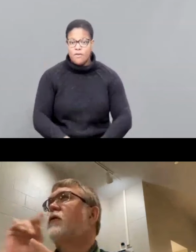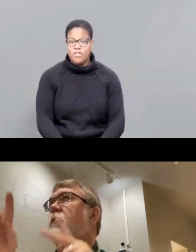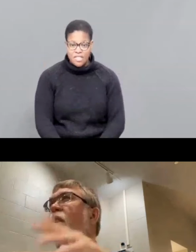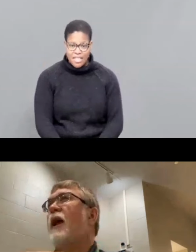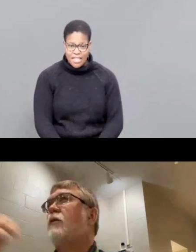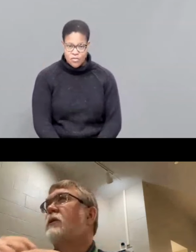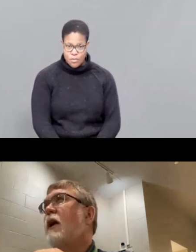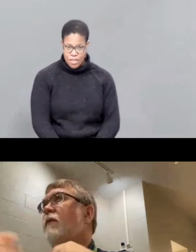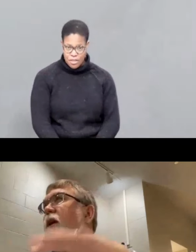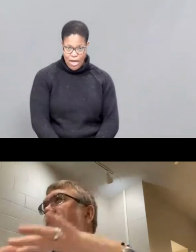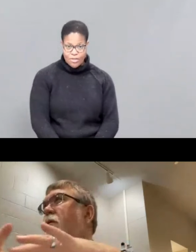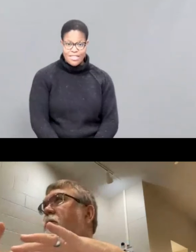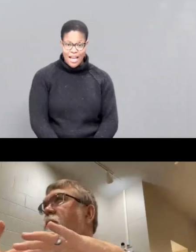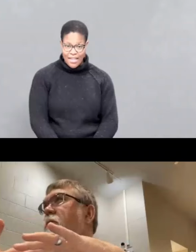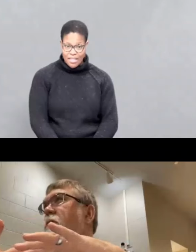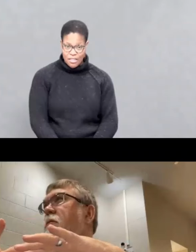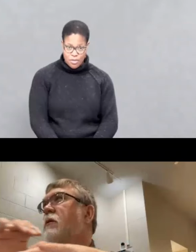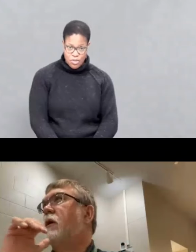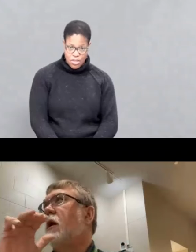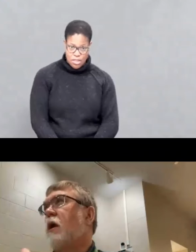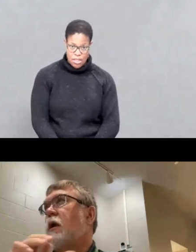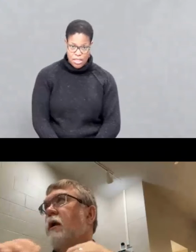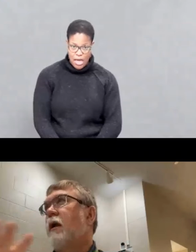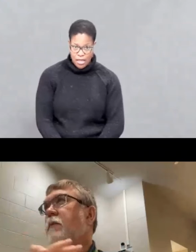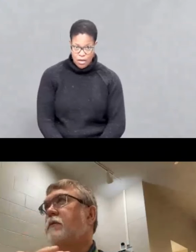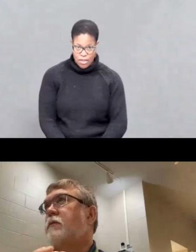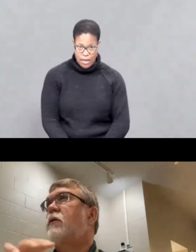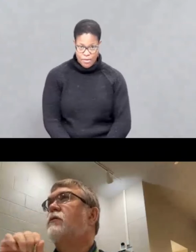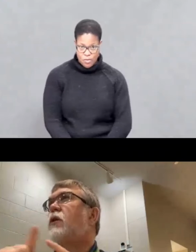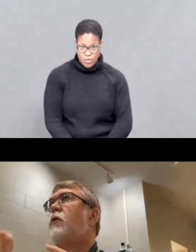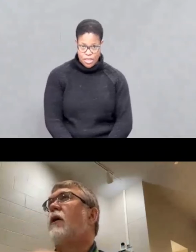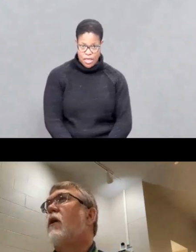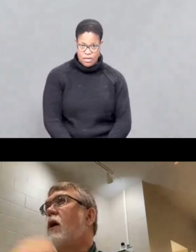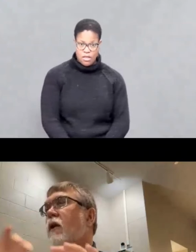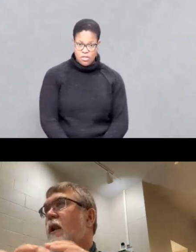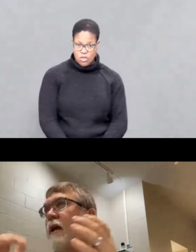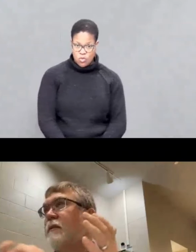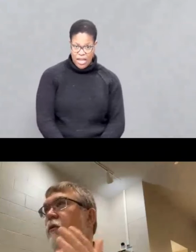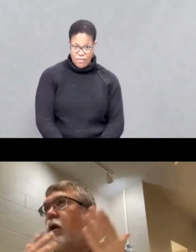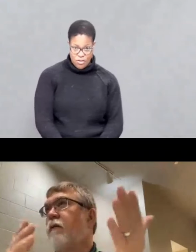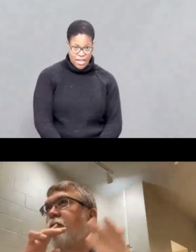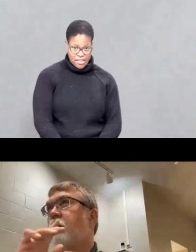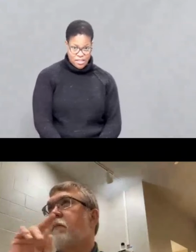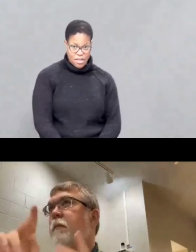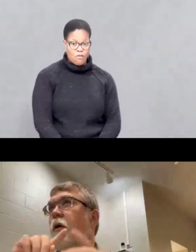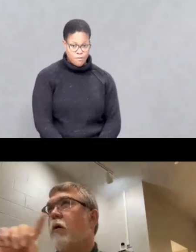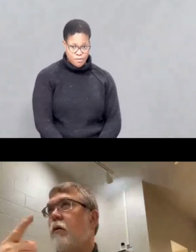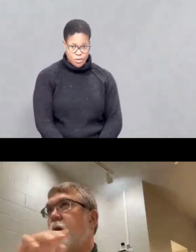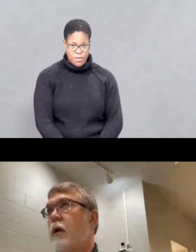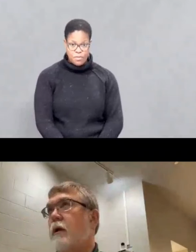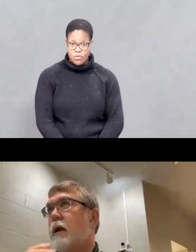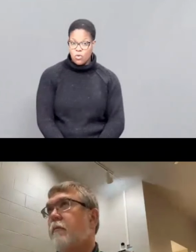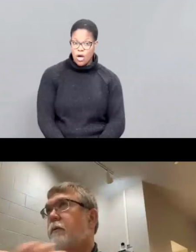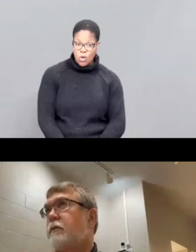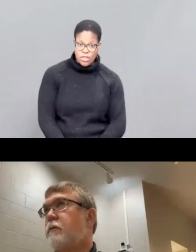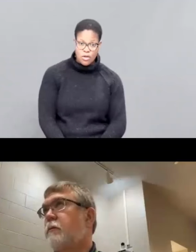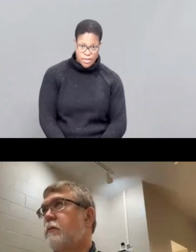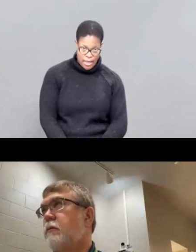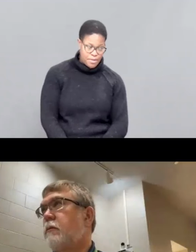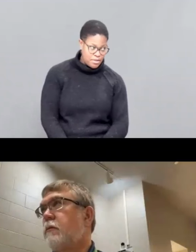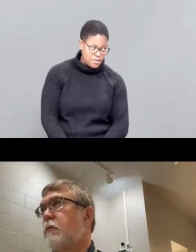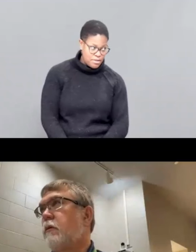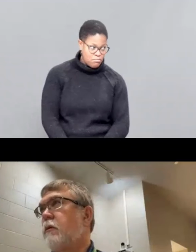So the focus of this class is for people outside in the community, not on campus per se. So do we have other classes offered for the people who are